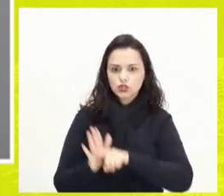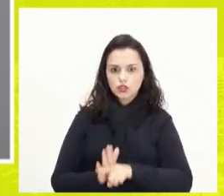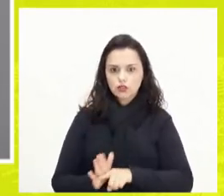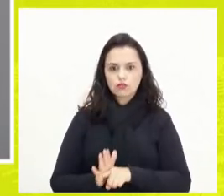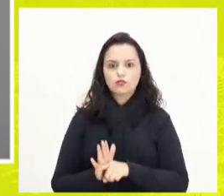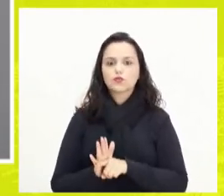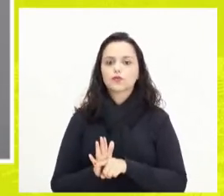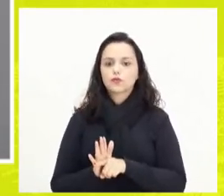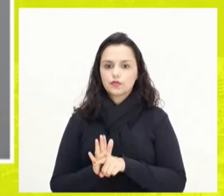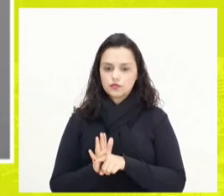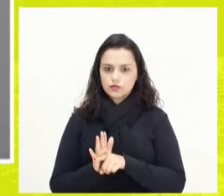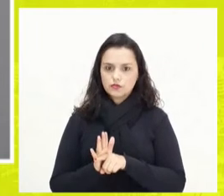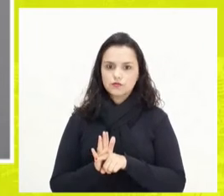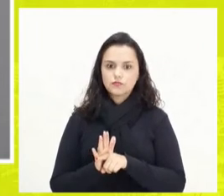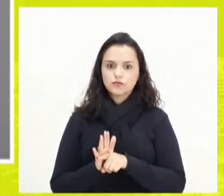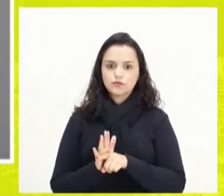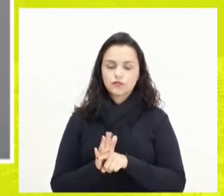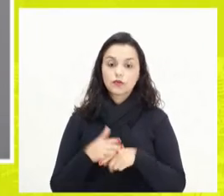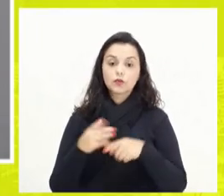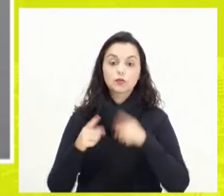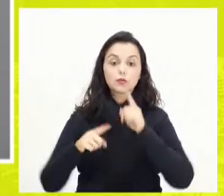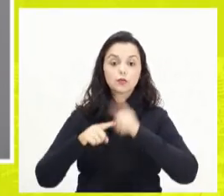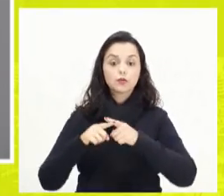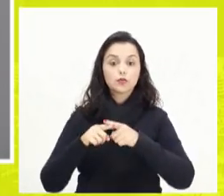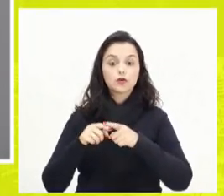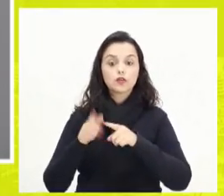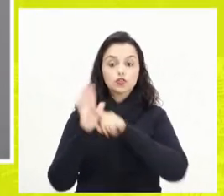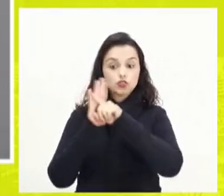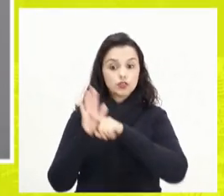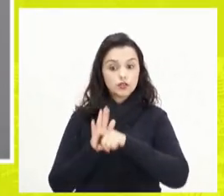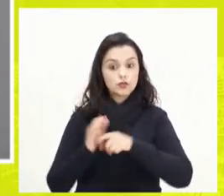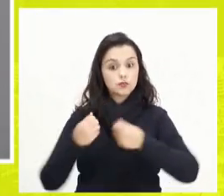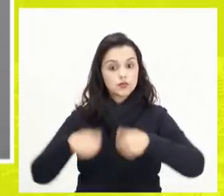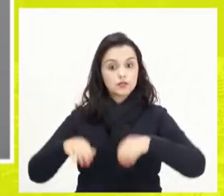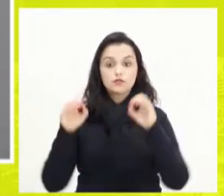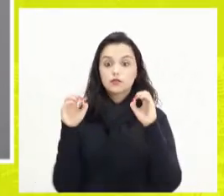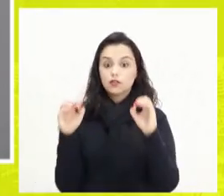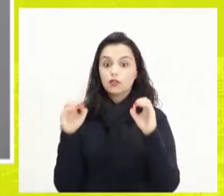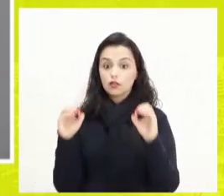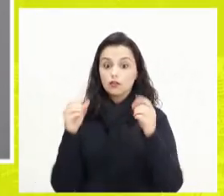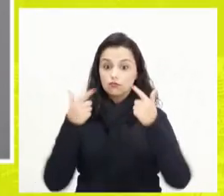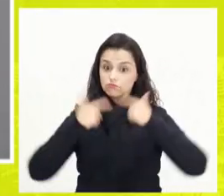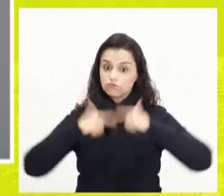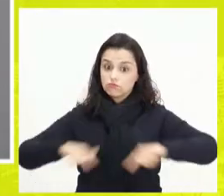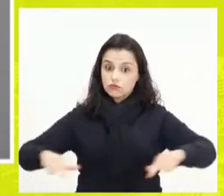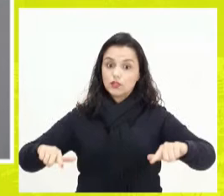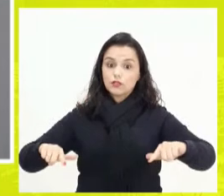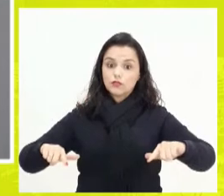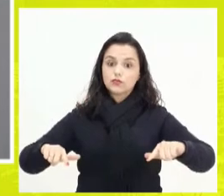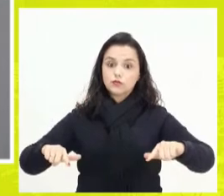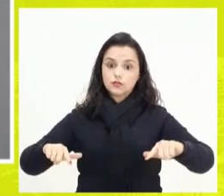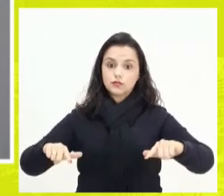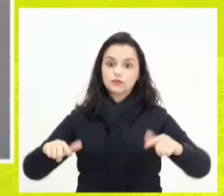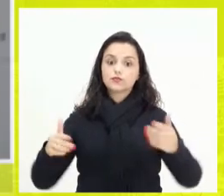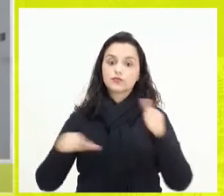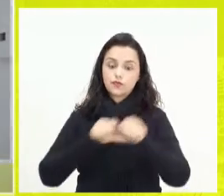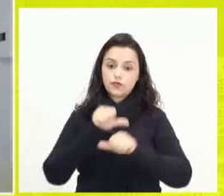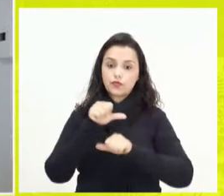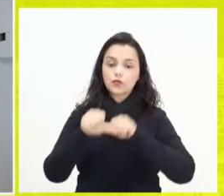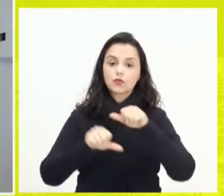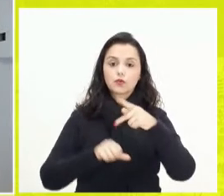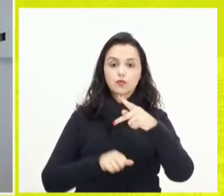into checkers they actually own a space that was supposed to be neutral and they became